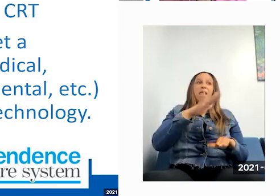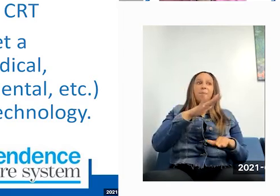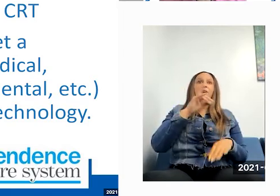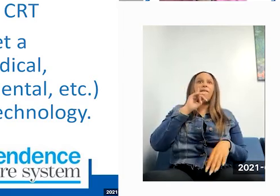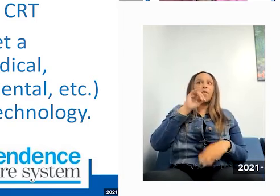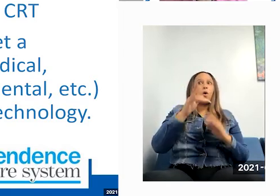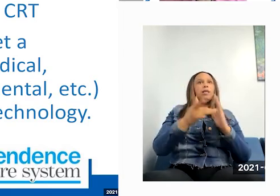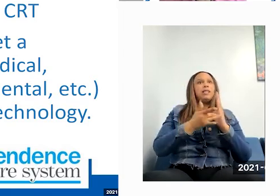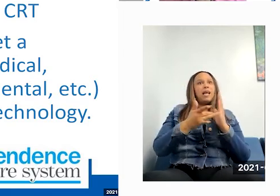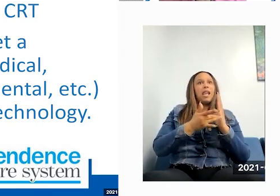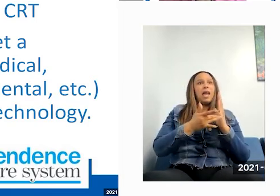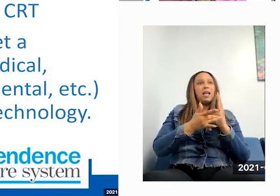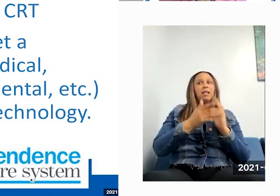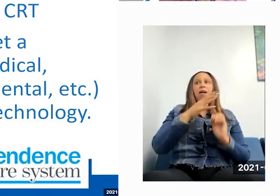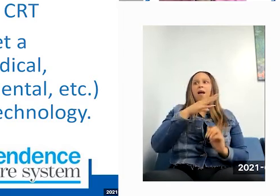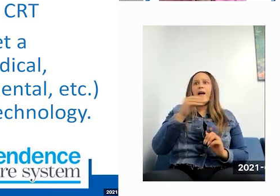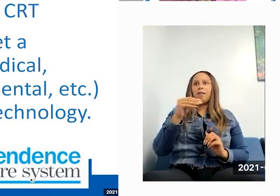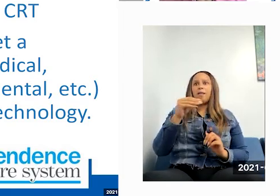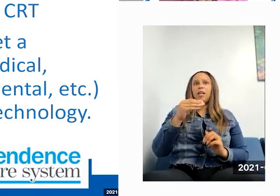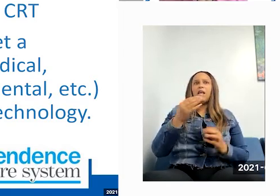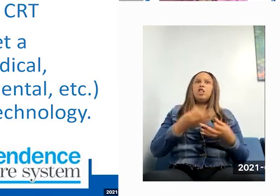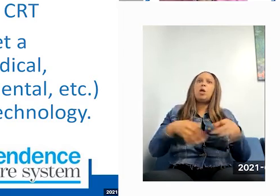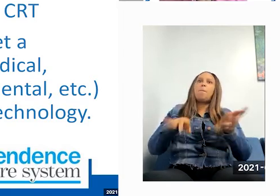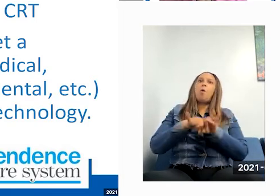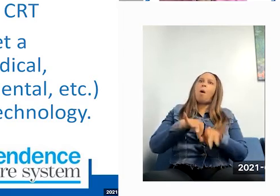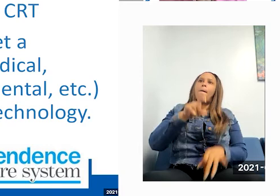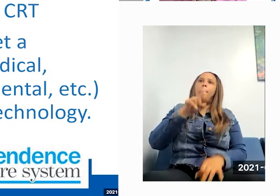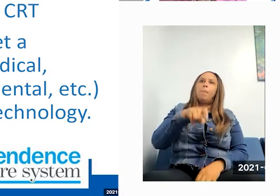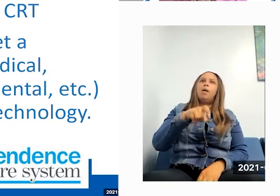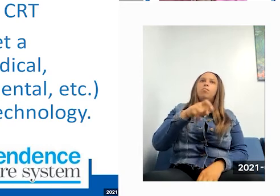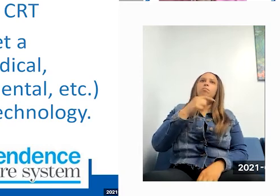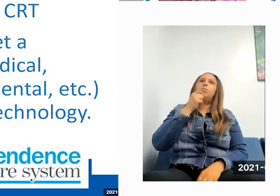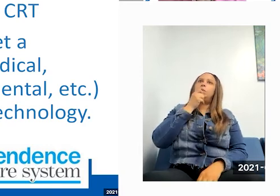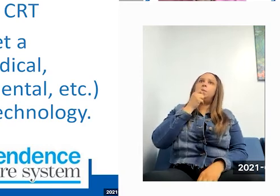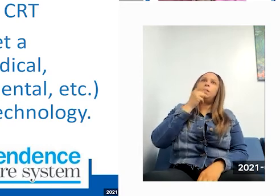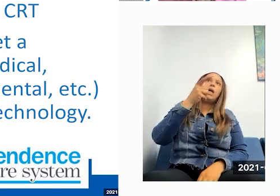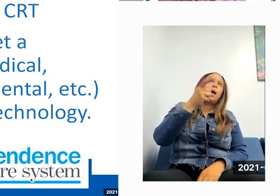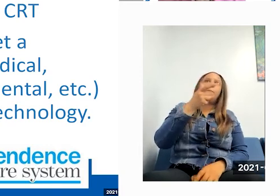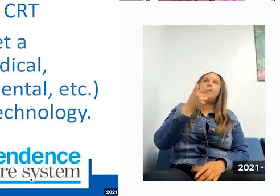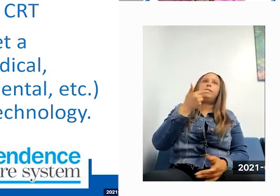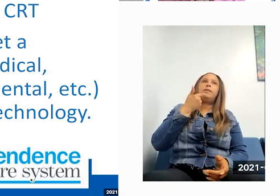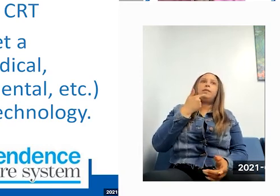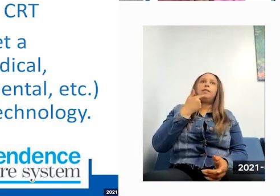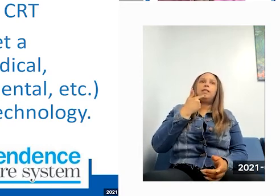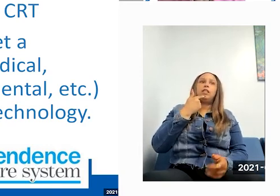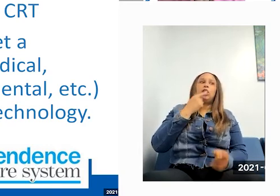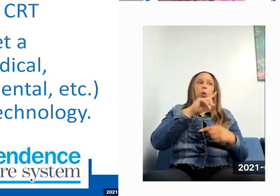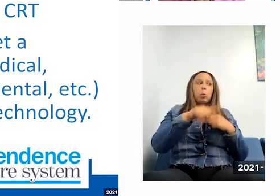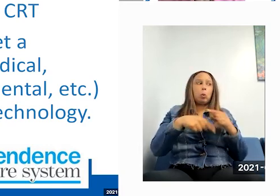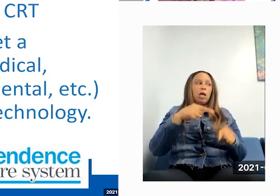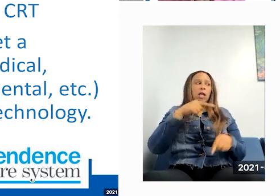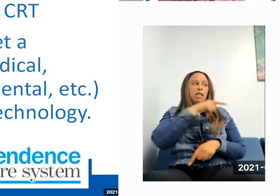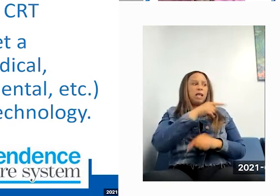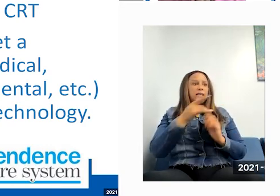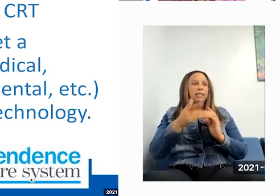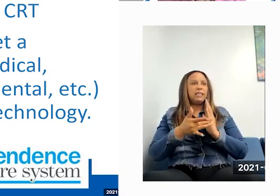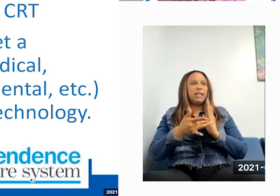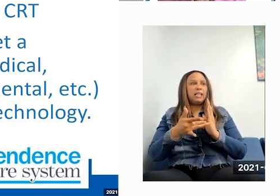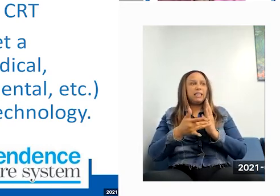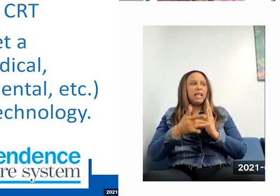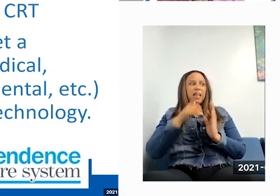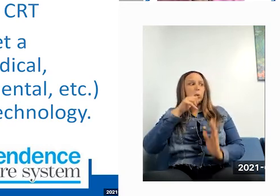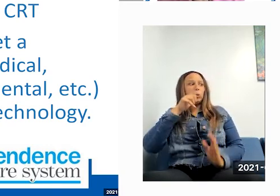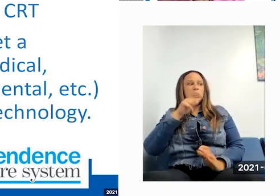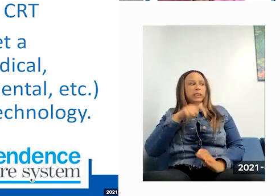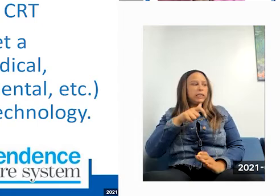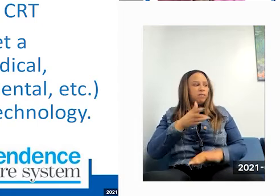it's important to speak up and say when a piece of technology is not actually meeting your needs, because